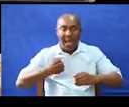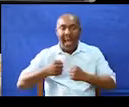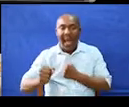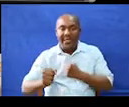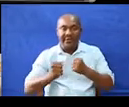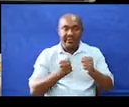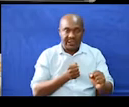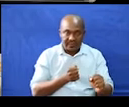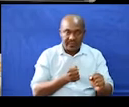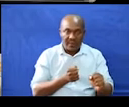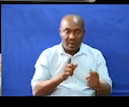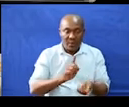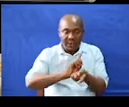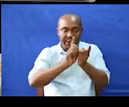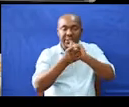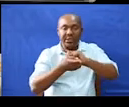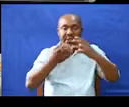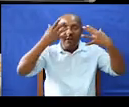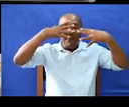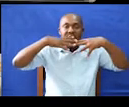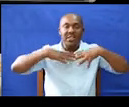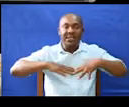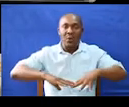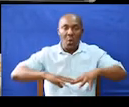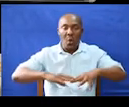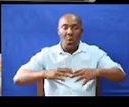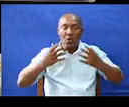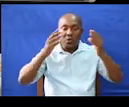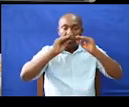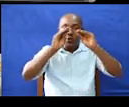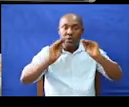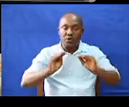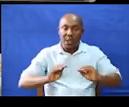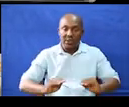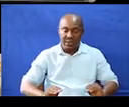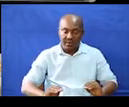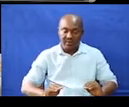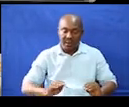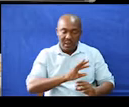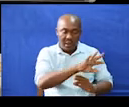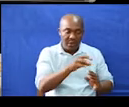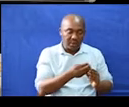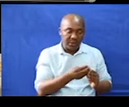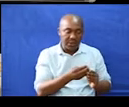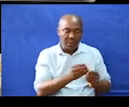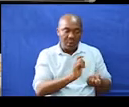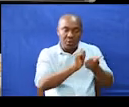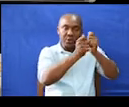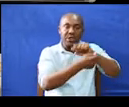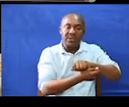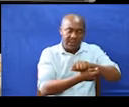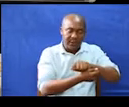physical structure, and those changes of physical structures, which are the ones which are acquired from the environment, were